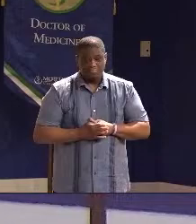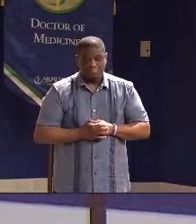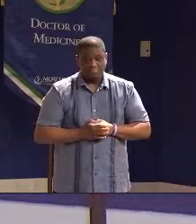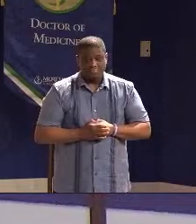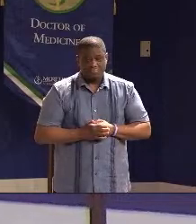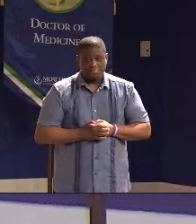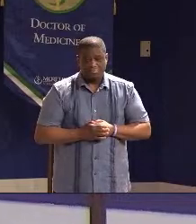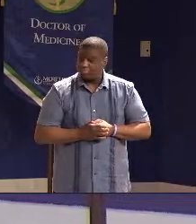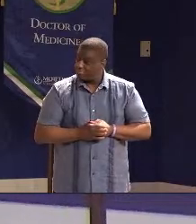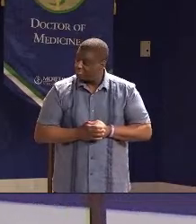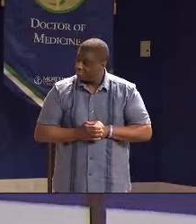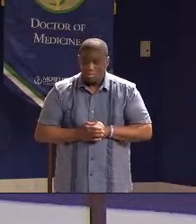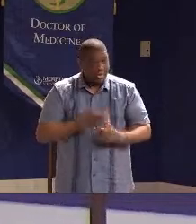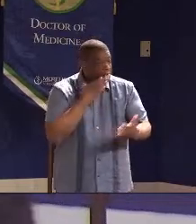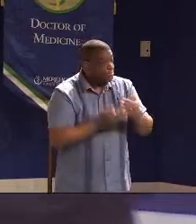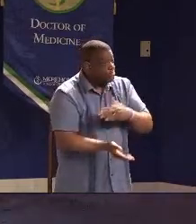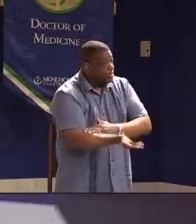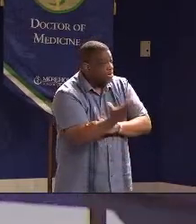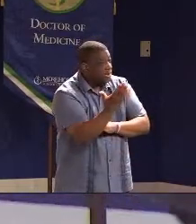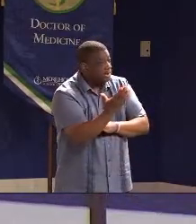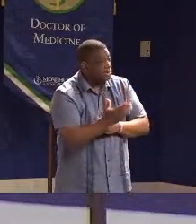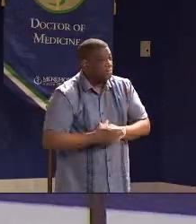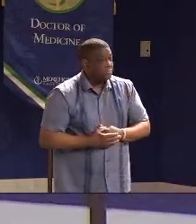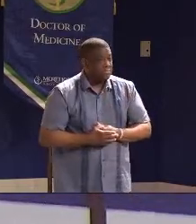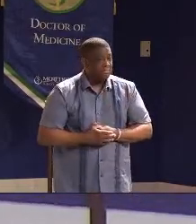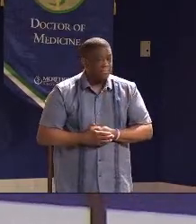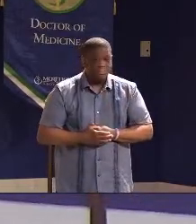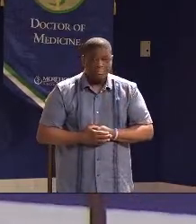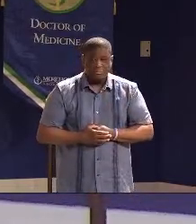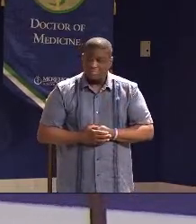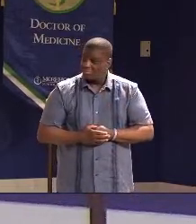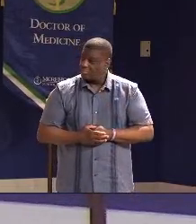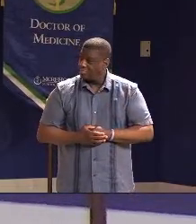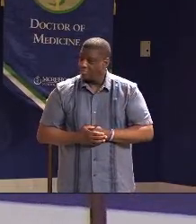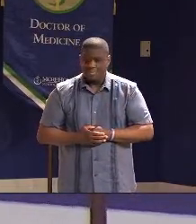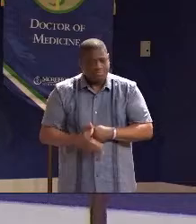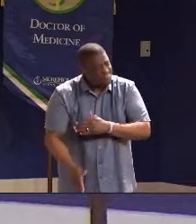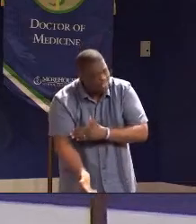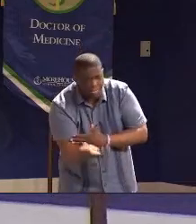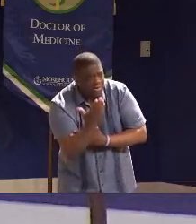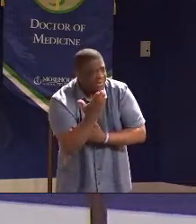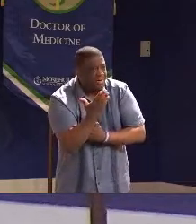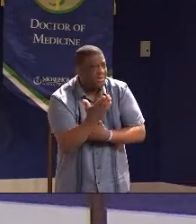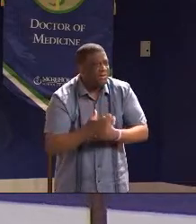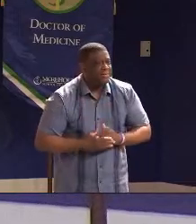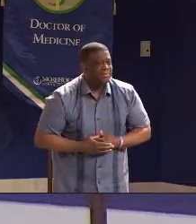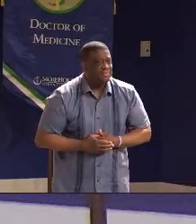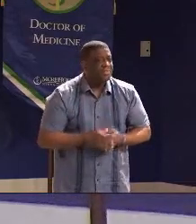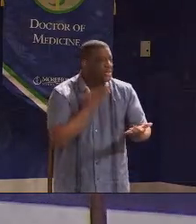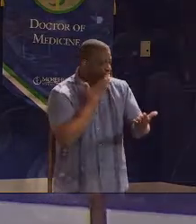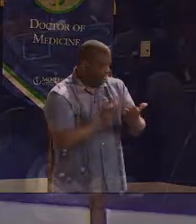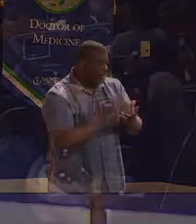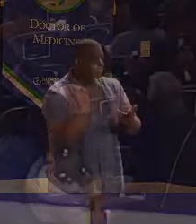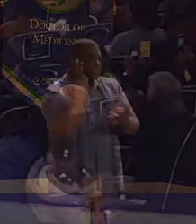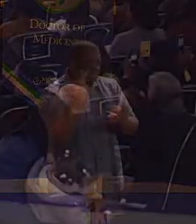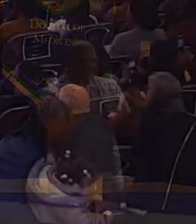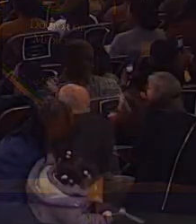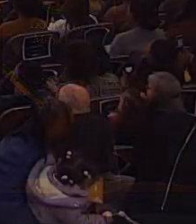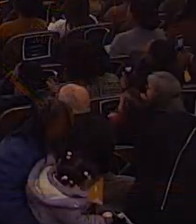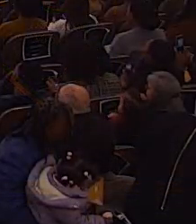I've got to walk around. Good morning. A little louder. Good morning. It's good to see all of you